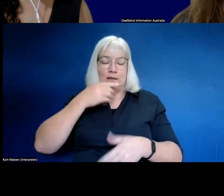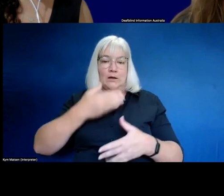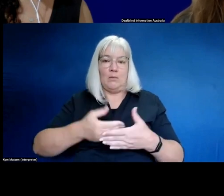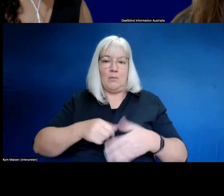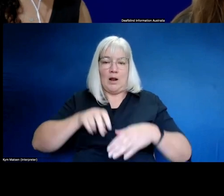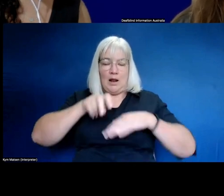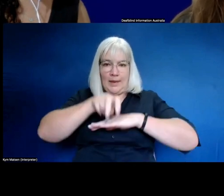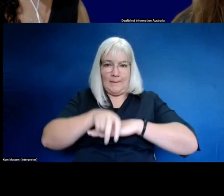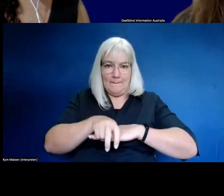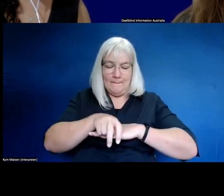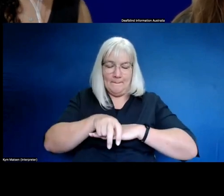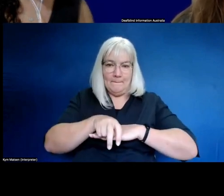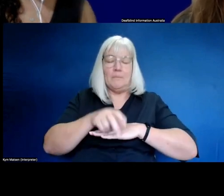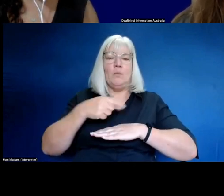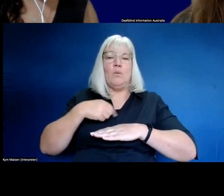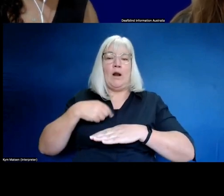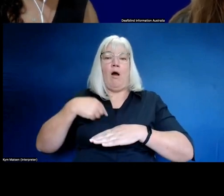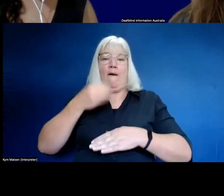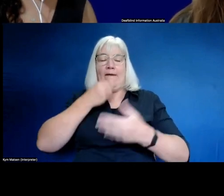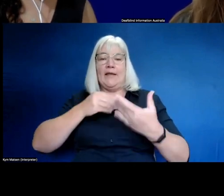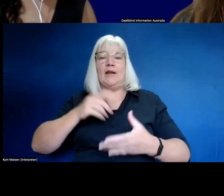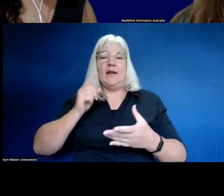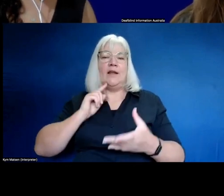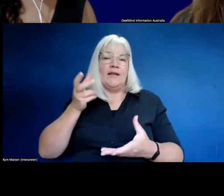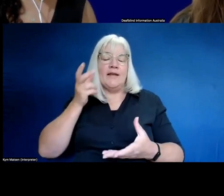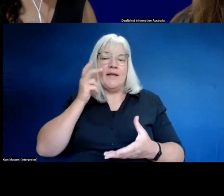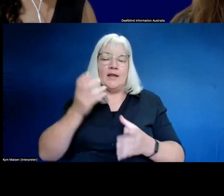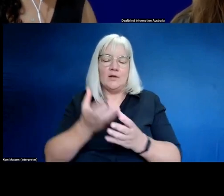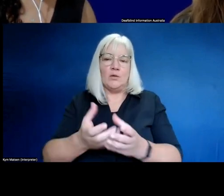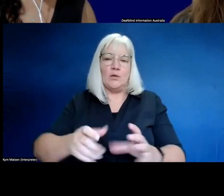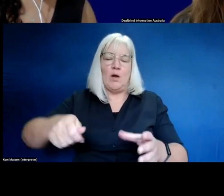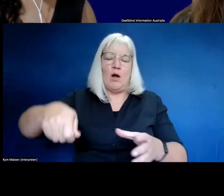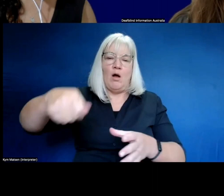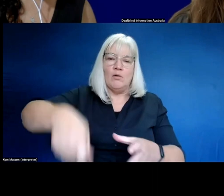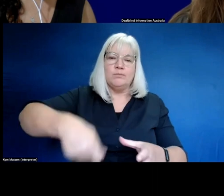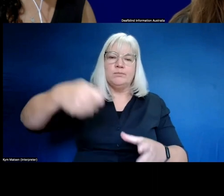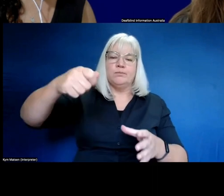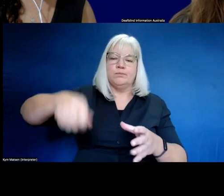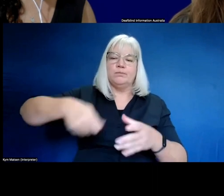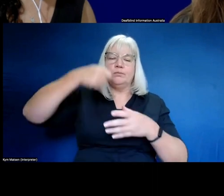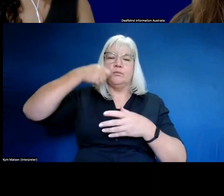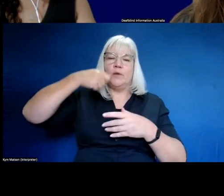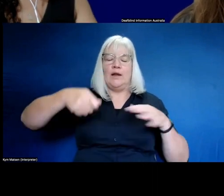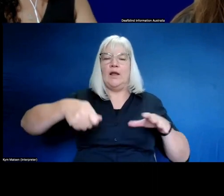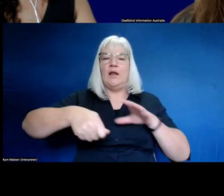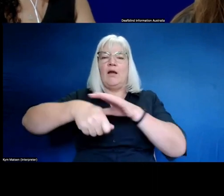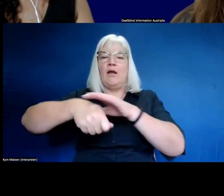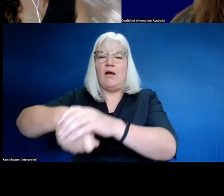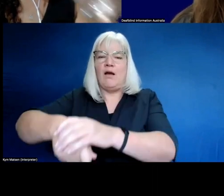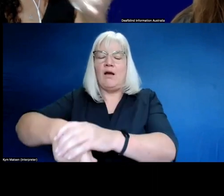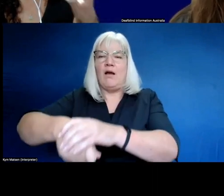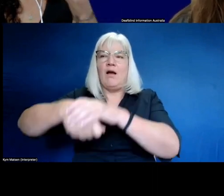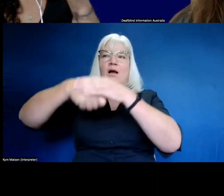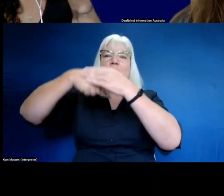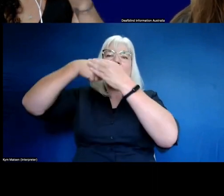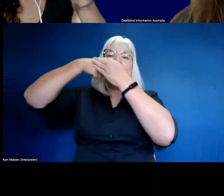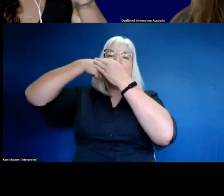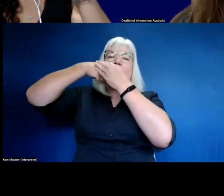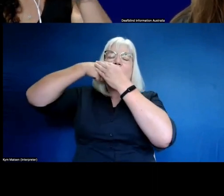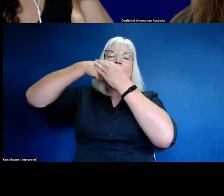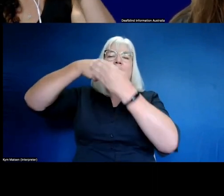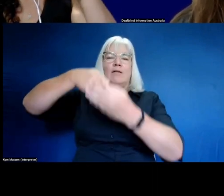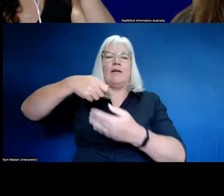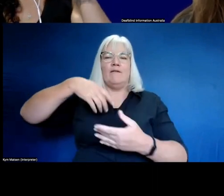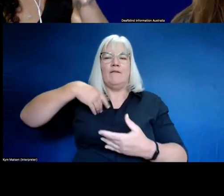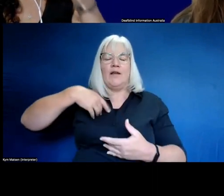he hears the spoon tapping on my bowl and reaches out to feel my hand, bringing the spoon to my mouth and